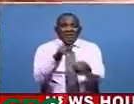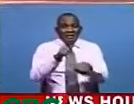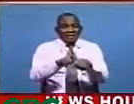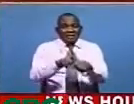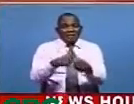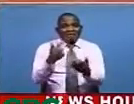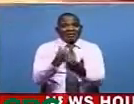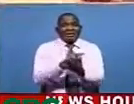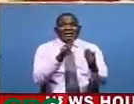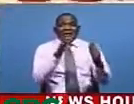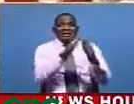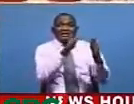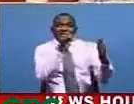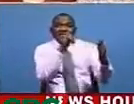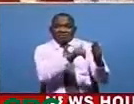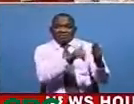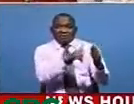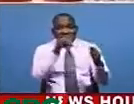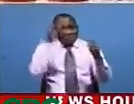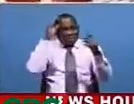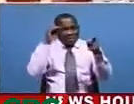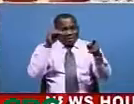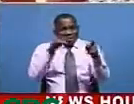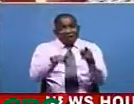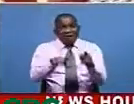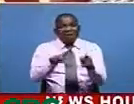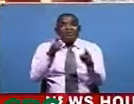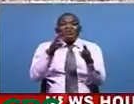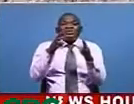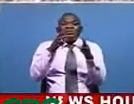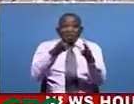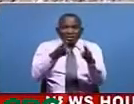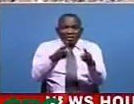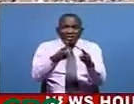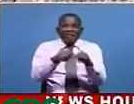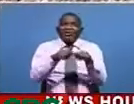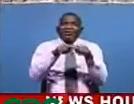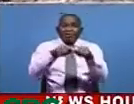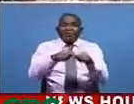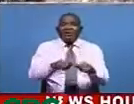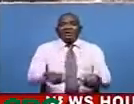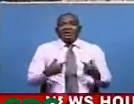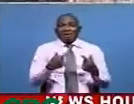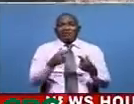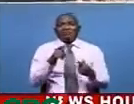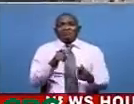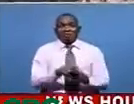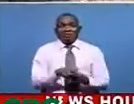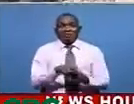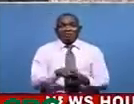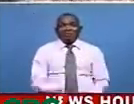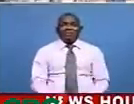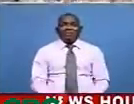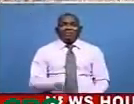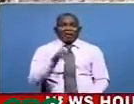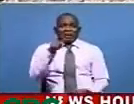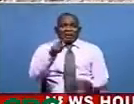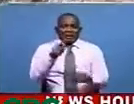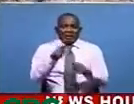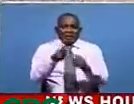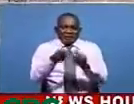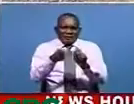on lockdown, he was one of the brains devising ways to break through. A bed for a client, Selom, was